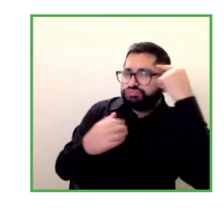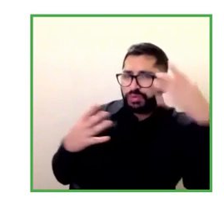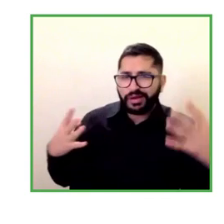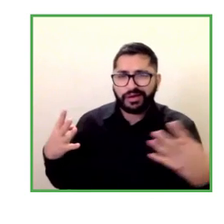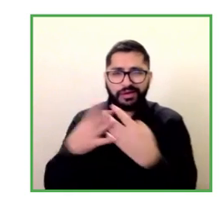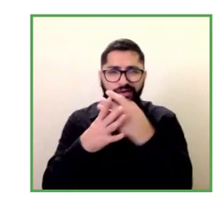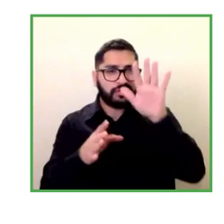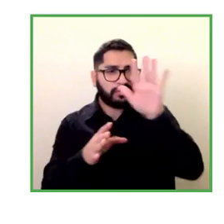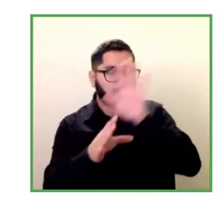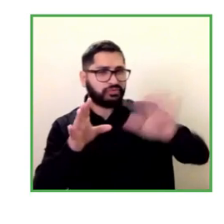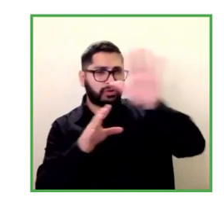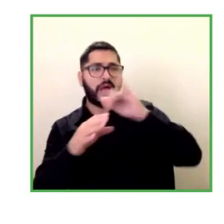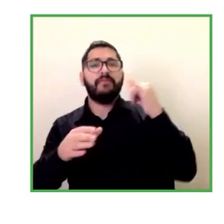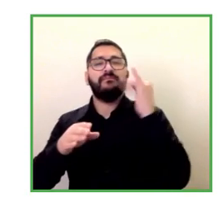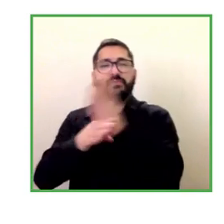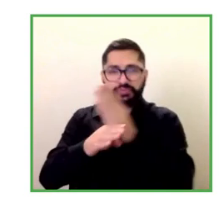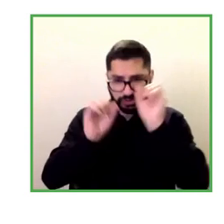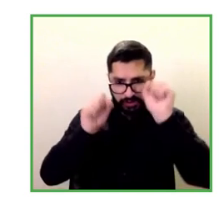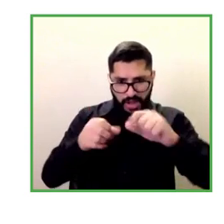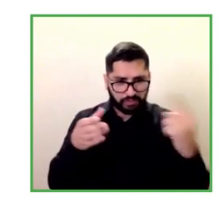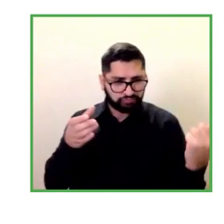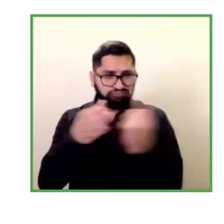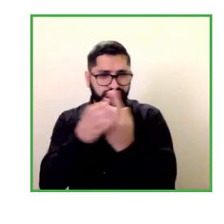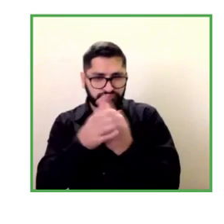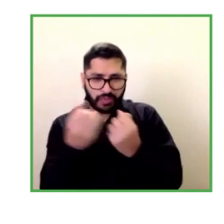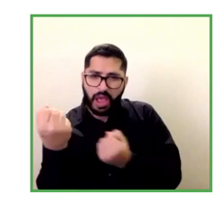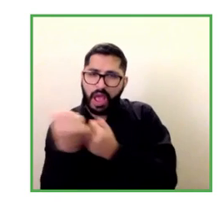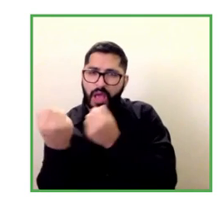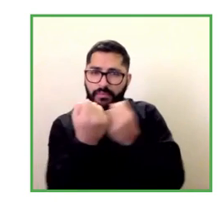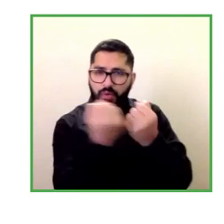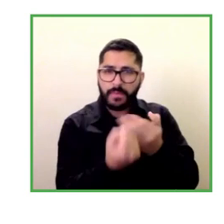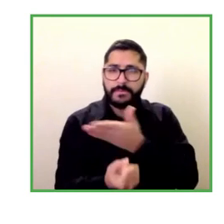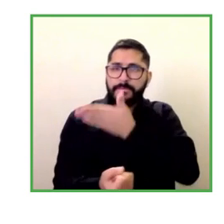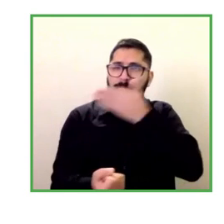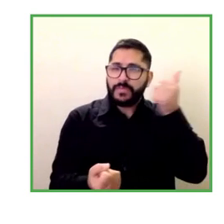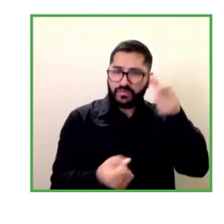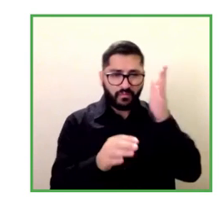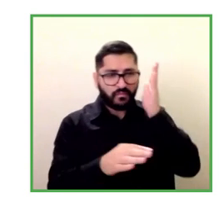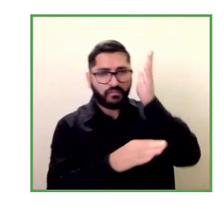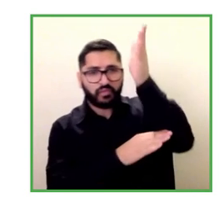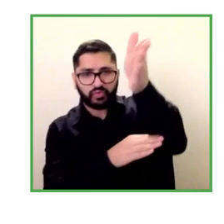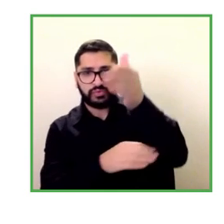in improving the future of labor for people with disabilities? How can we participate?